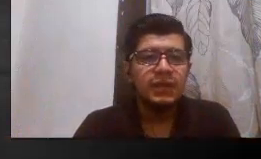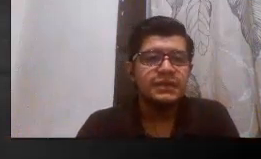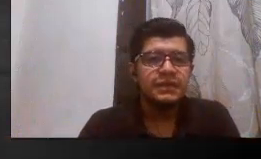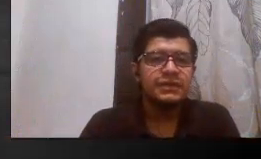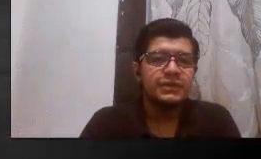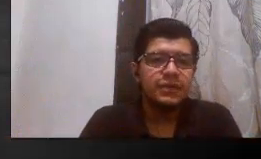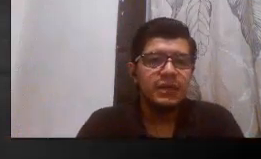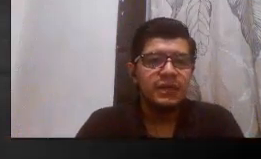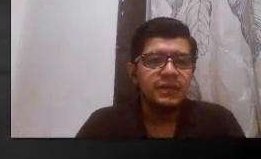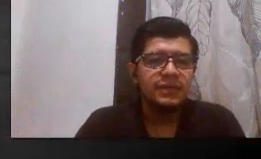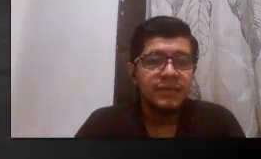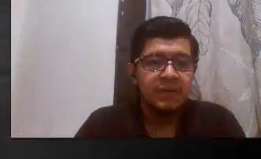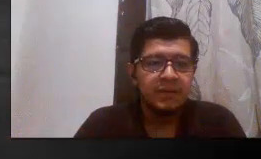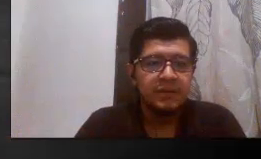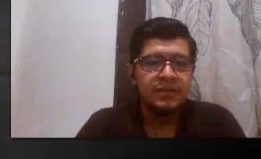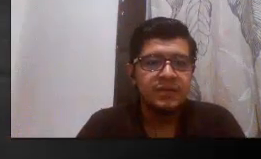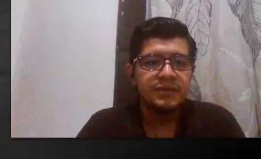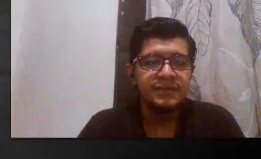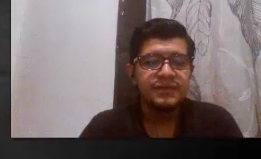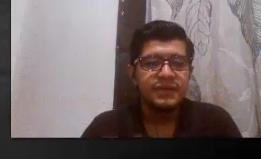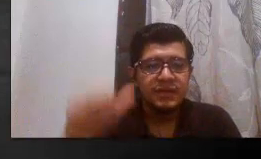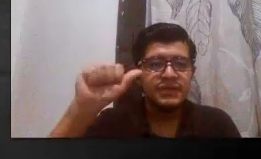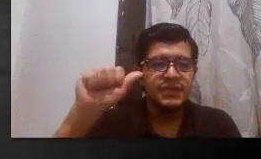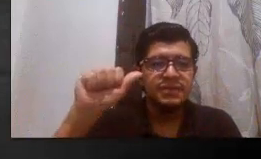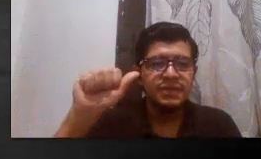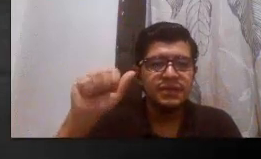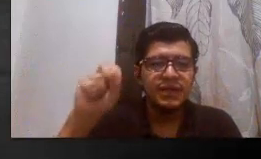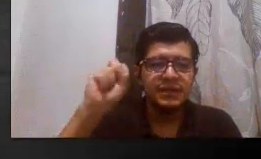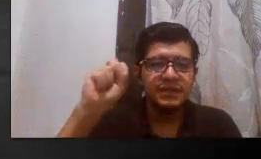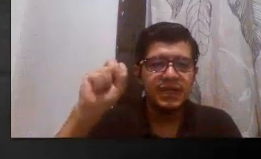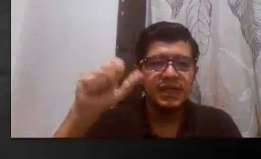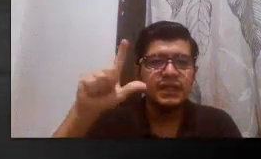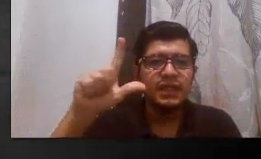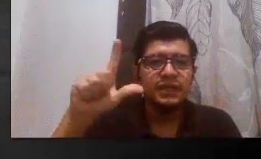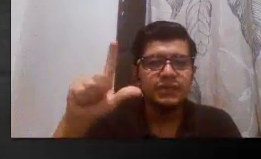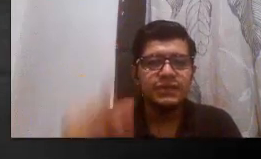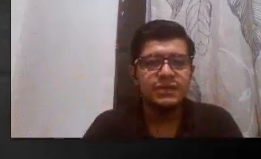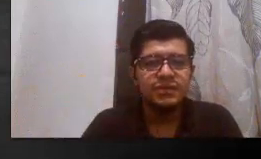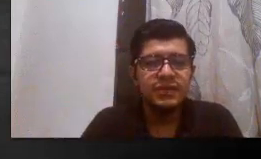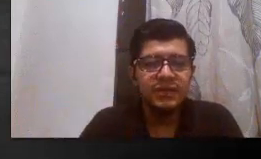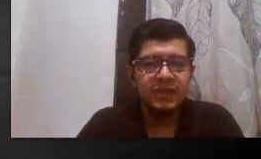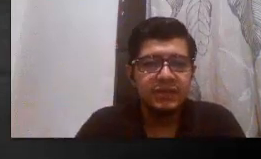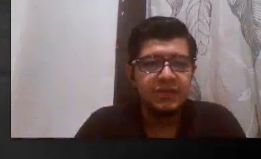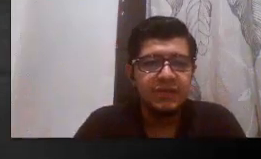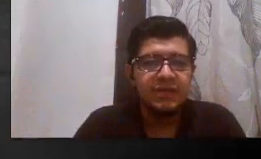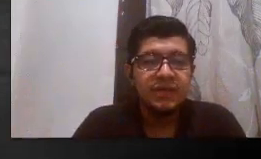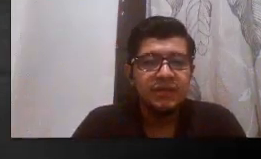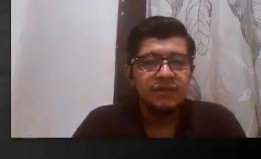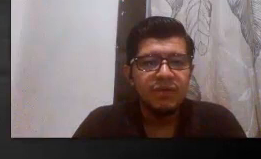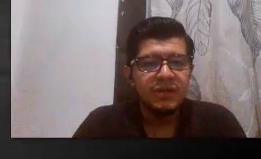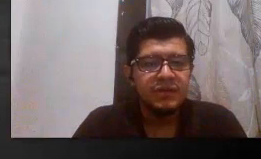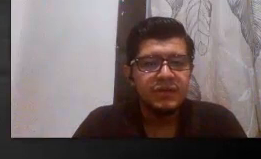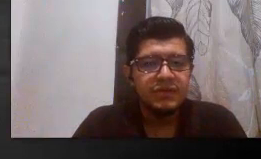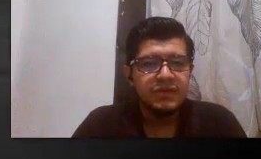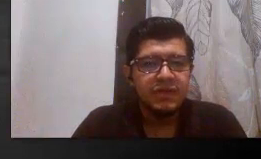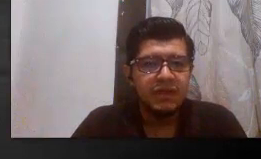Well, historically, the American Sign Language has been considered for